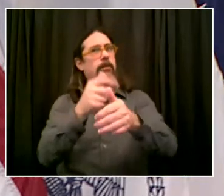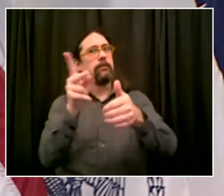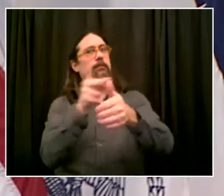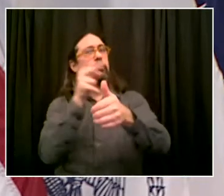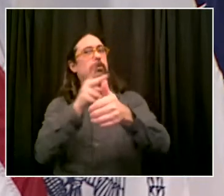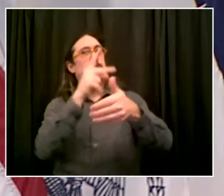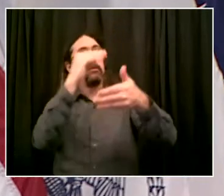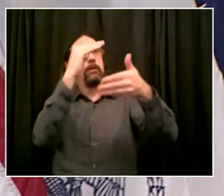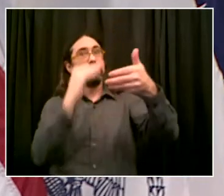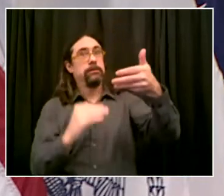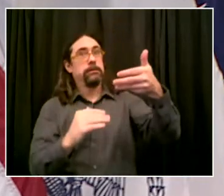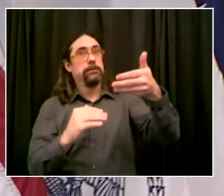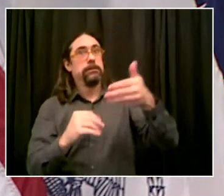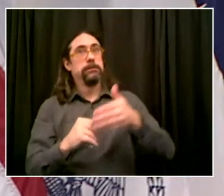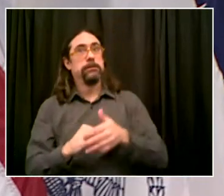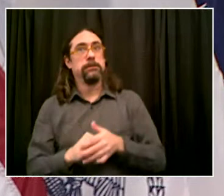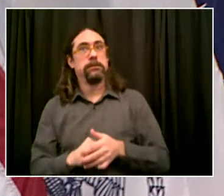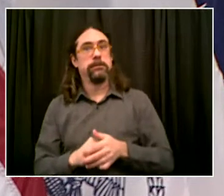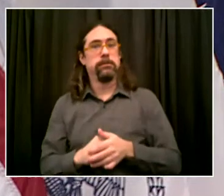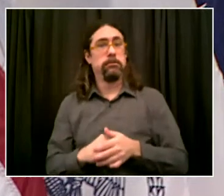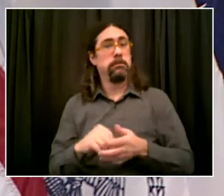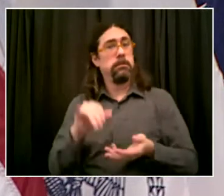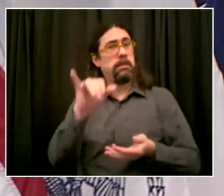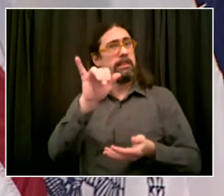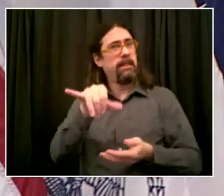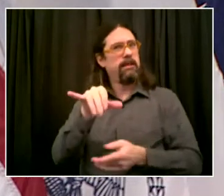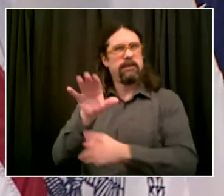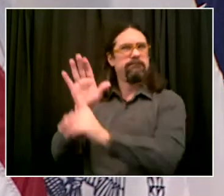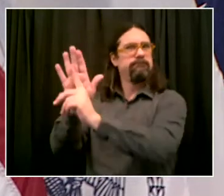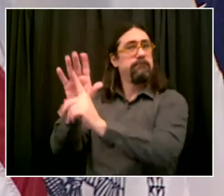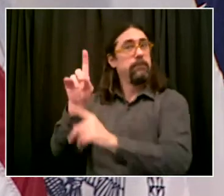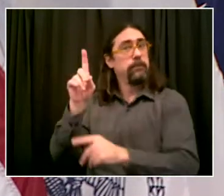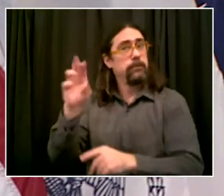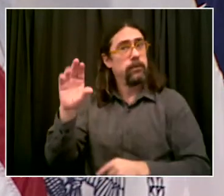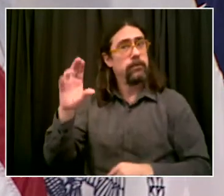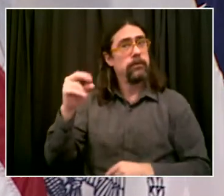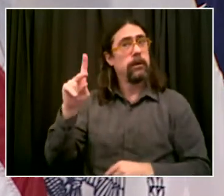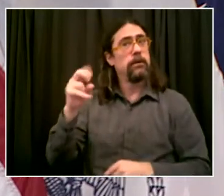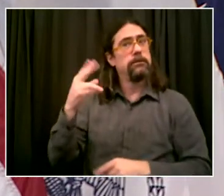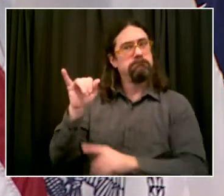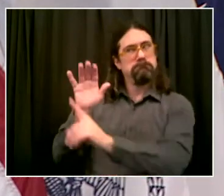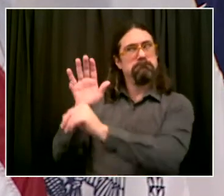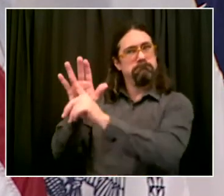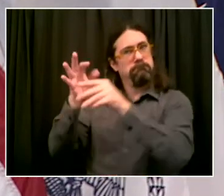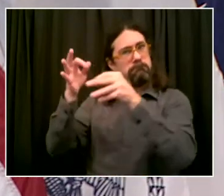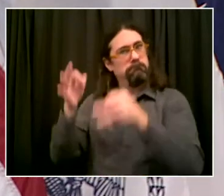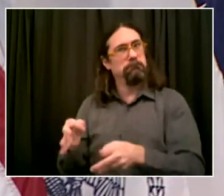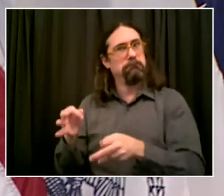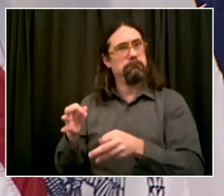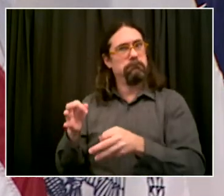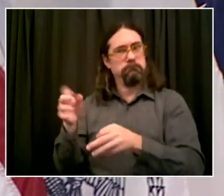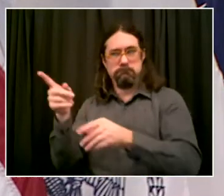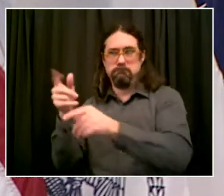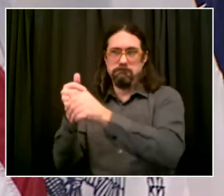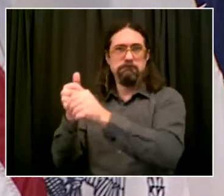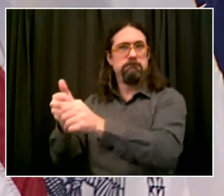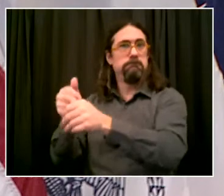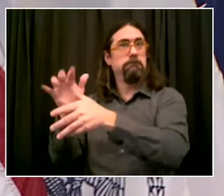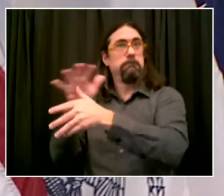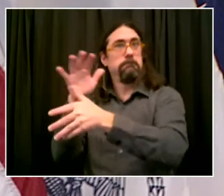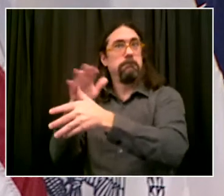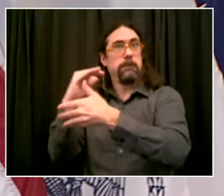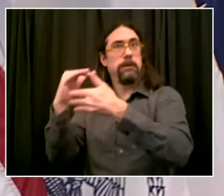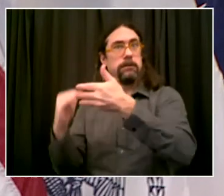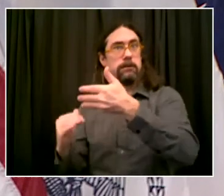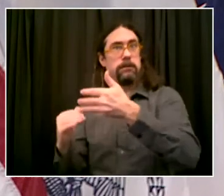his privacy or his family's privacy. We'll certainly have him speak for himself, hopefully as early as tomorrow. Go ahead,